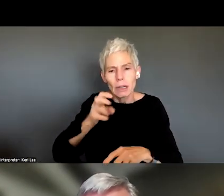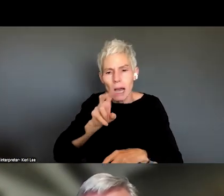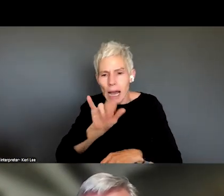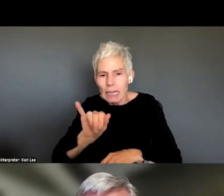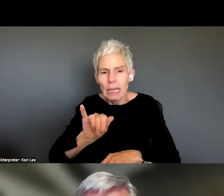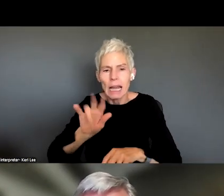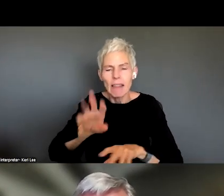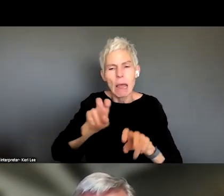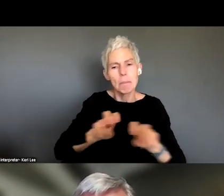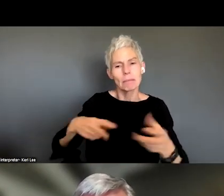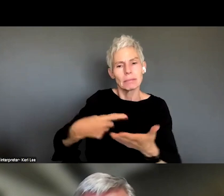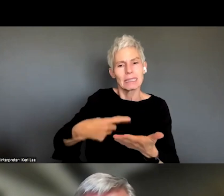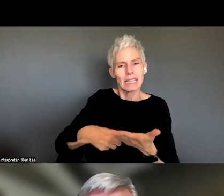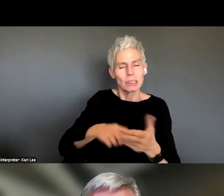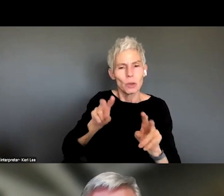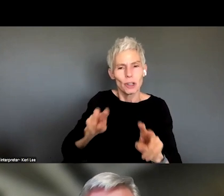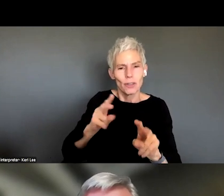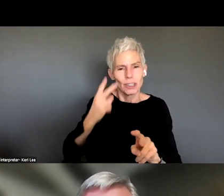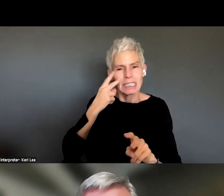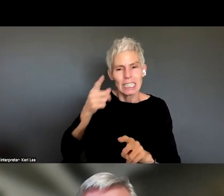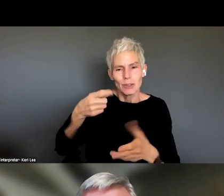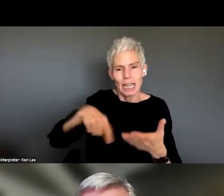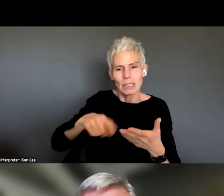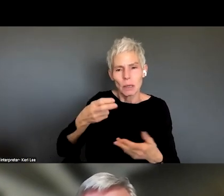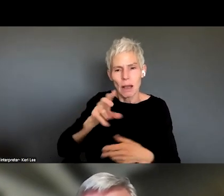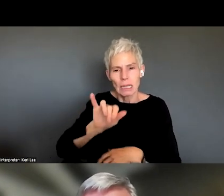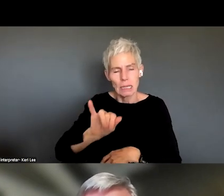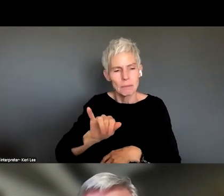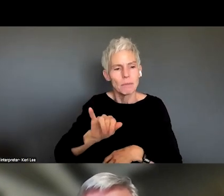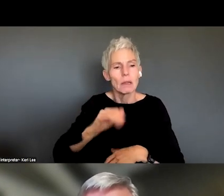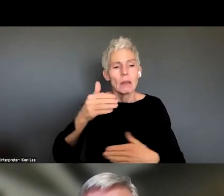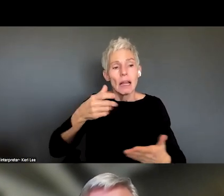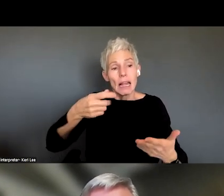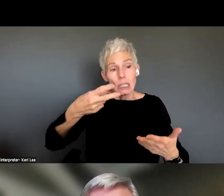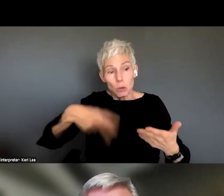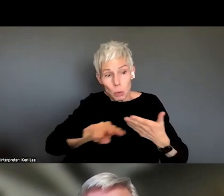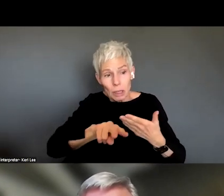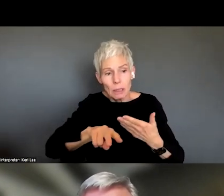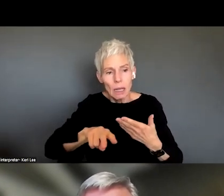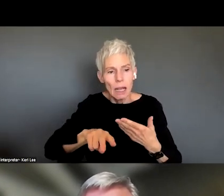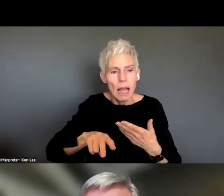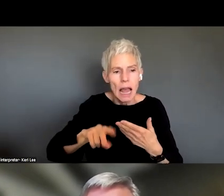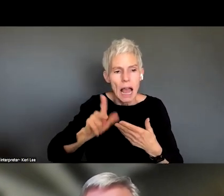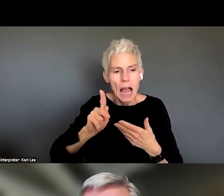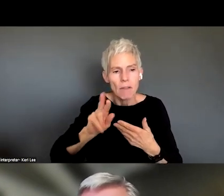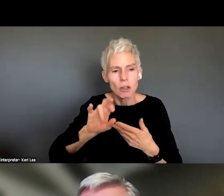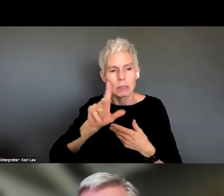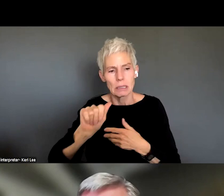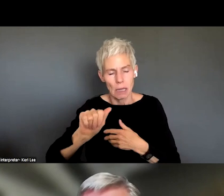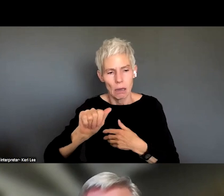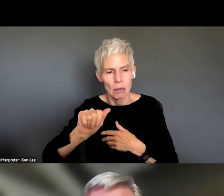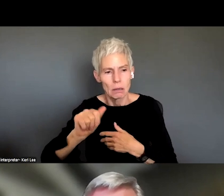that'll be on our. So looking forward to see you next week, Heidi. And then the week after that, we'll have Krista Hauserman in, who's going to be talking